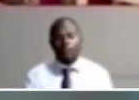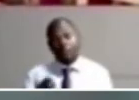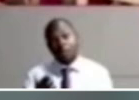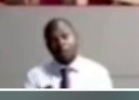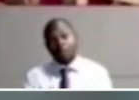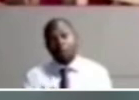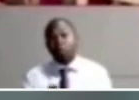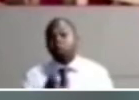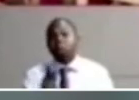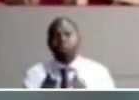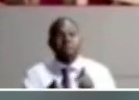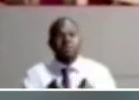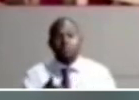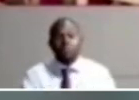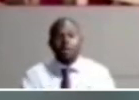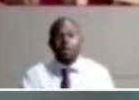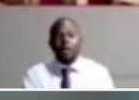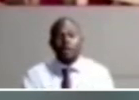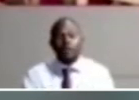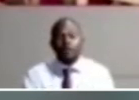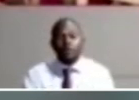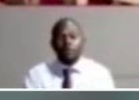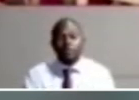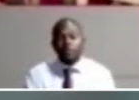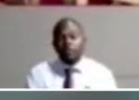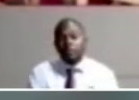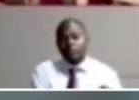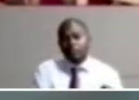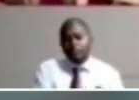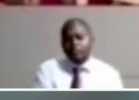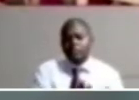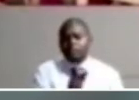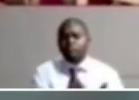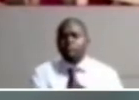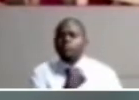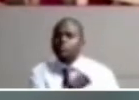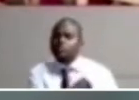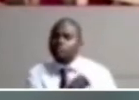Some people are using the 10 people